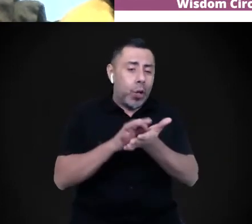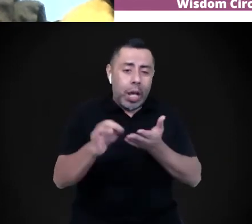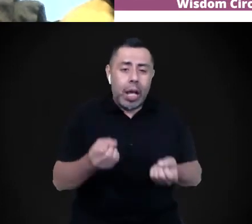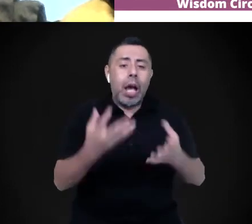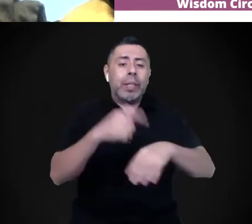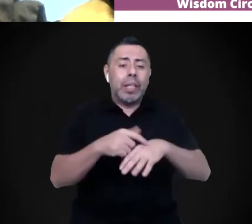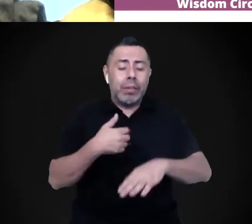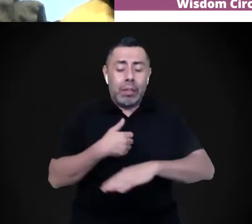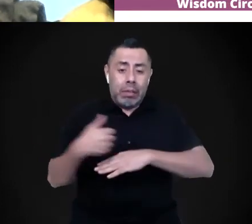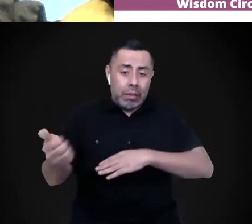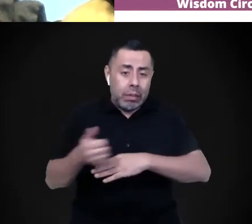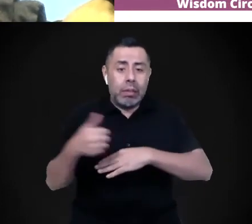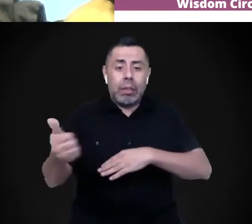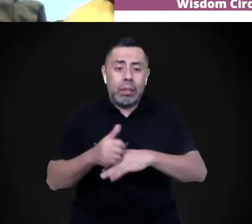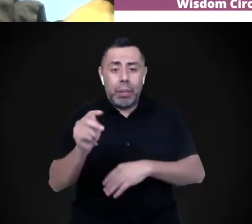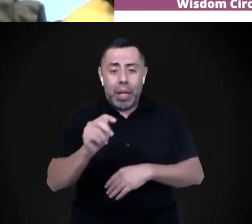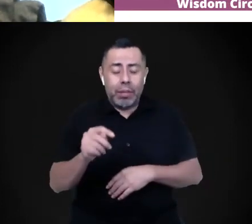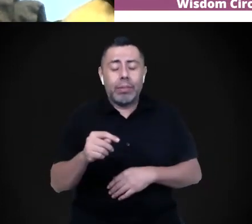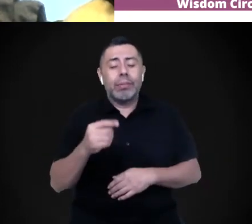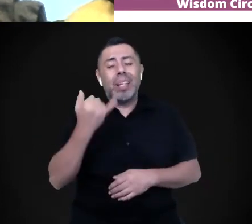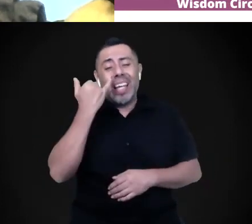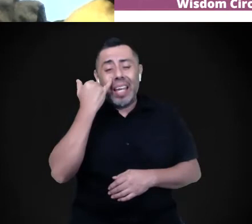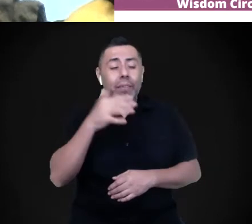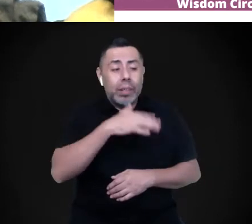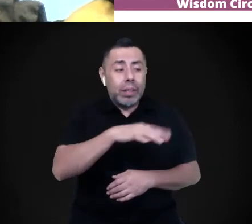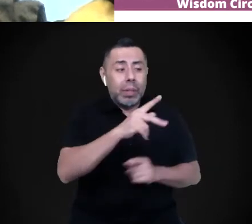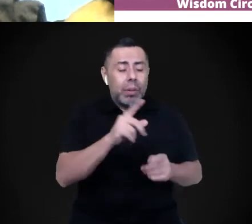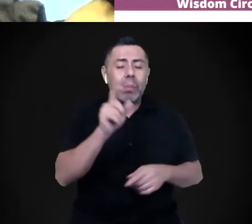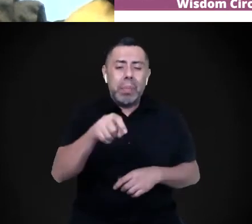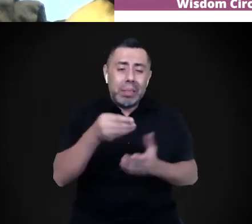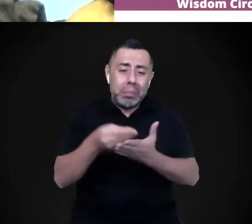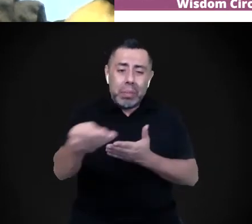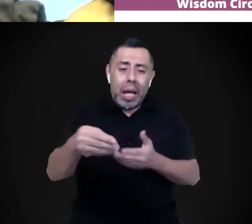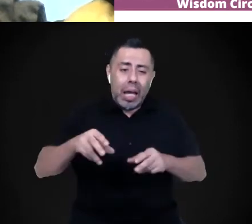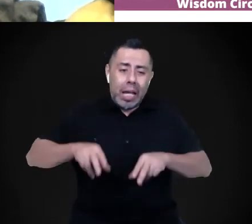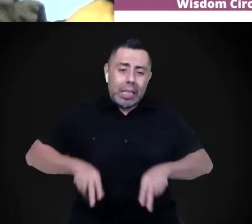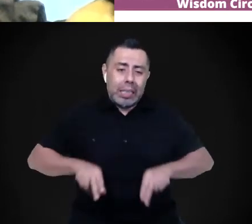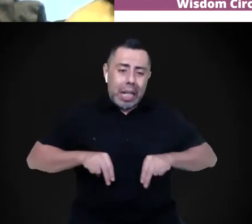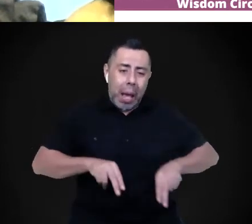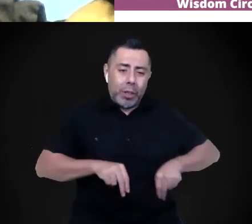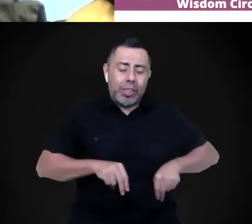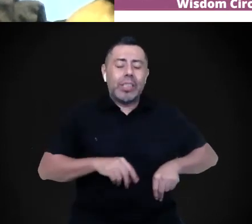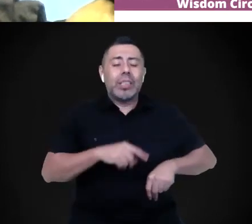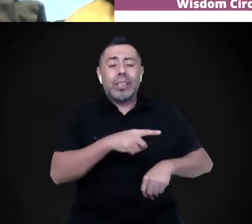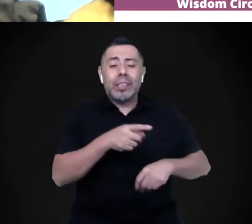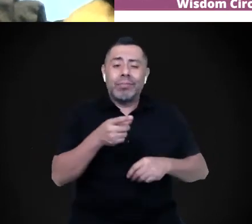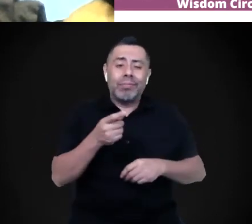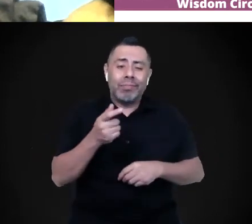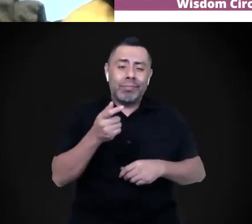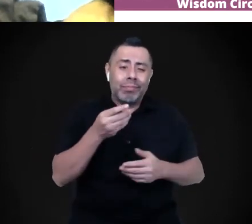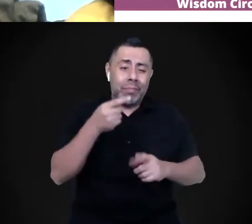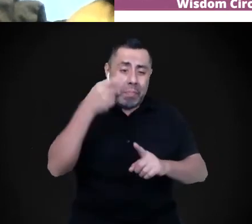that has to buy diapers and they live on a small check at the beginning of the